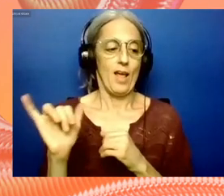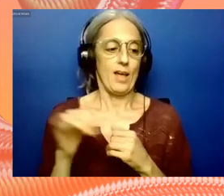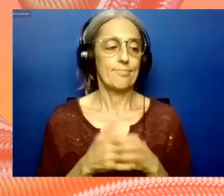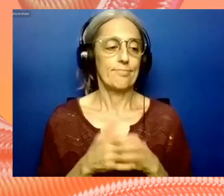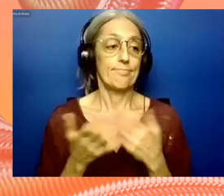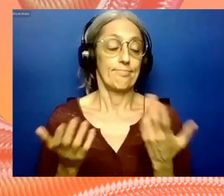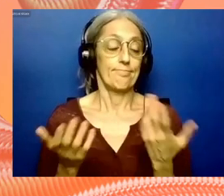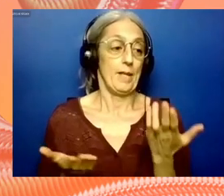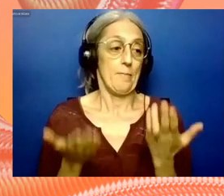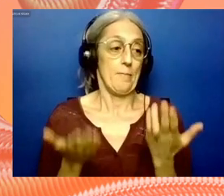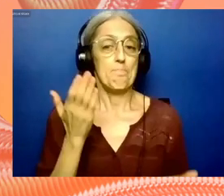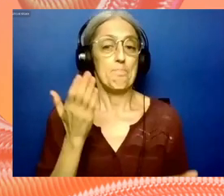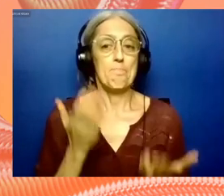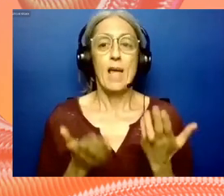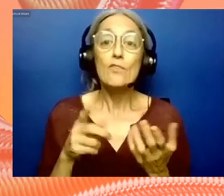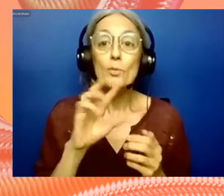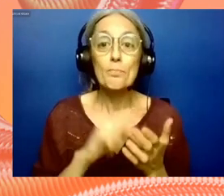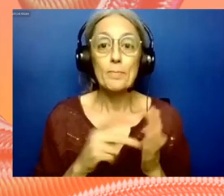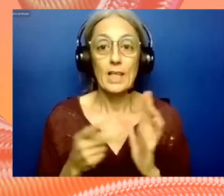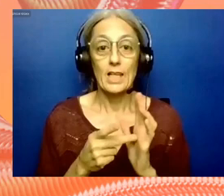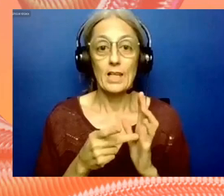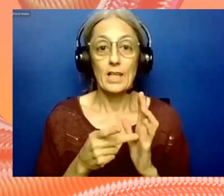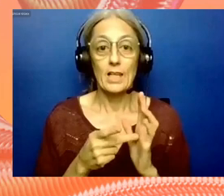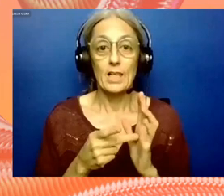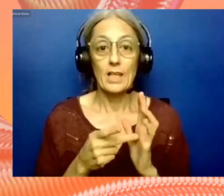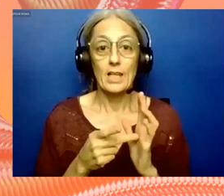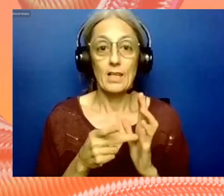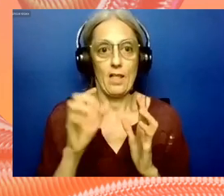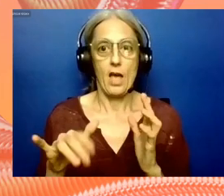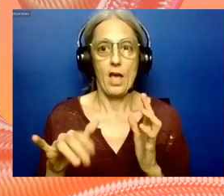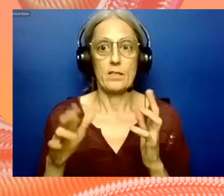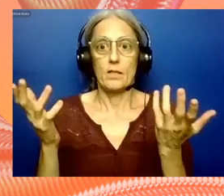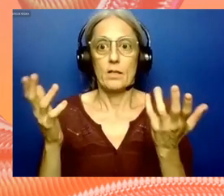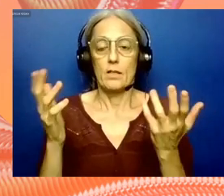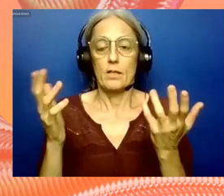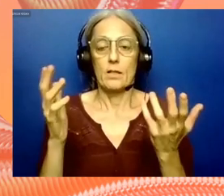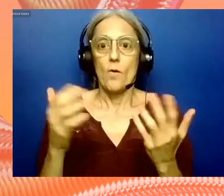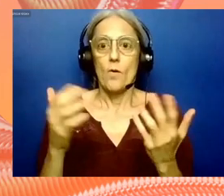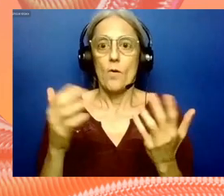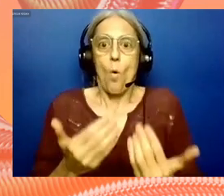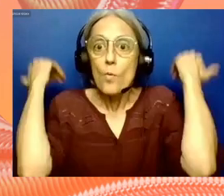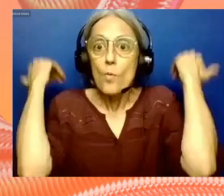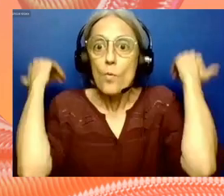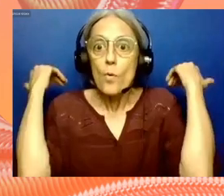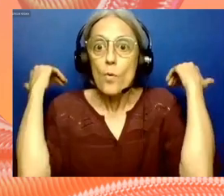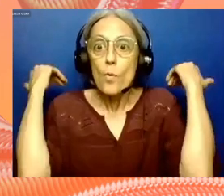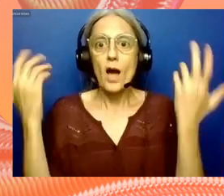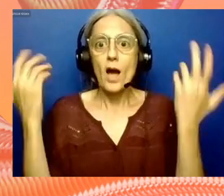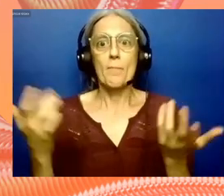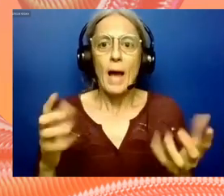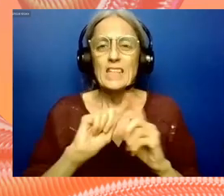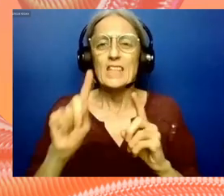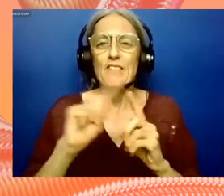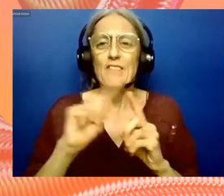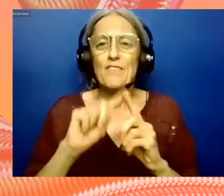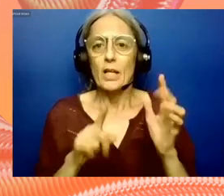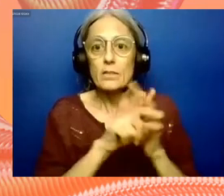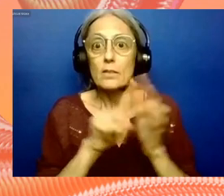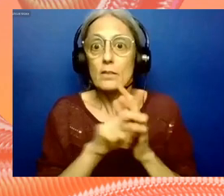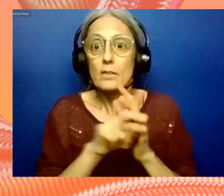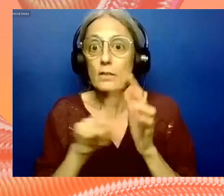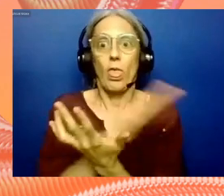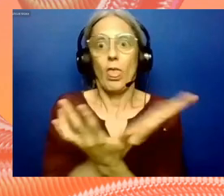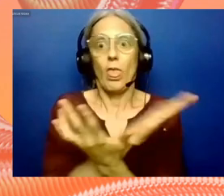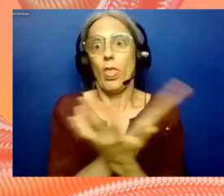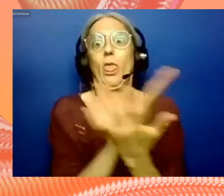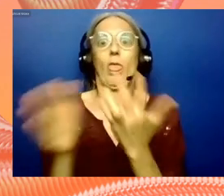overwhelm of the enormous range of emotions that we have to move through on a